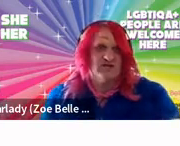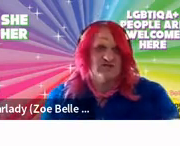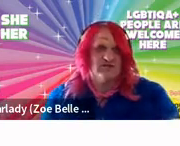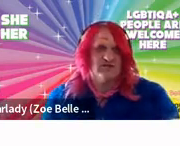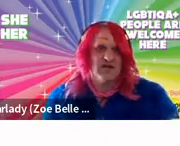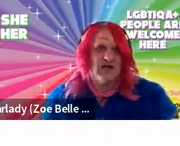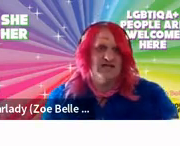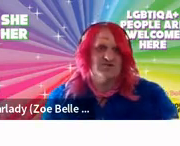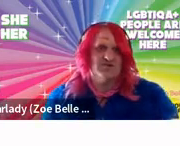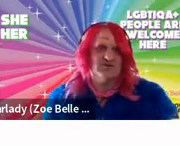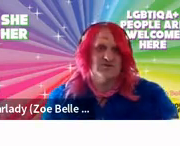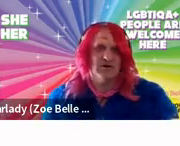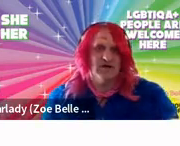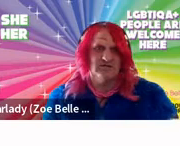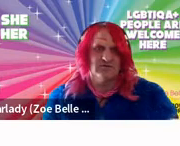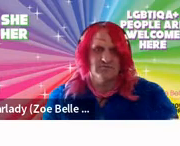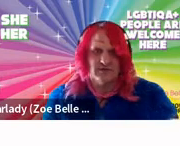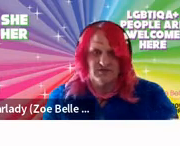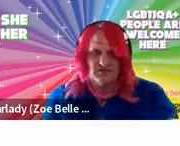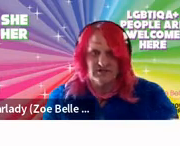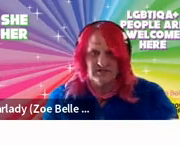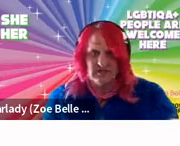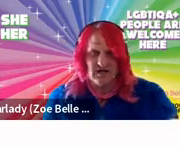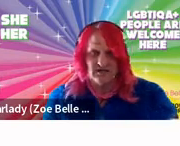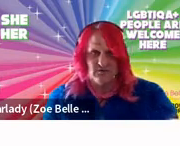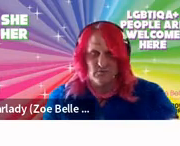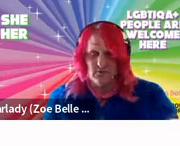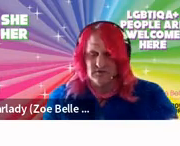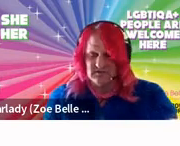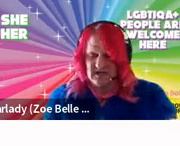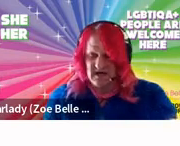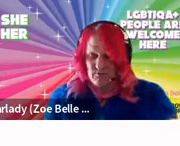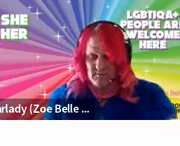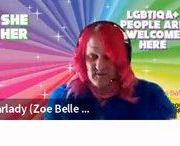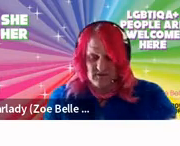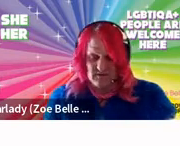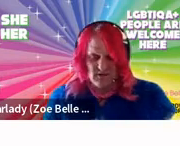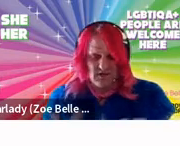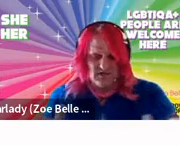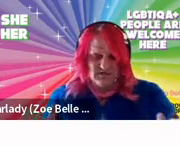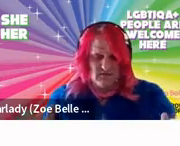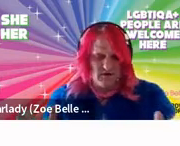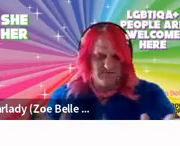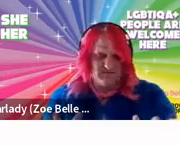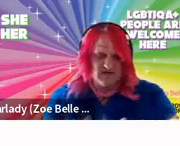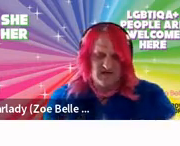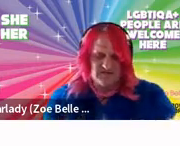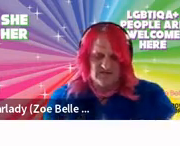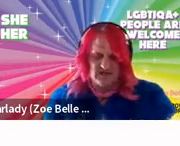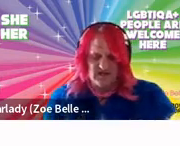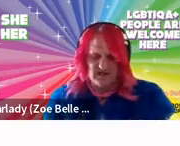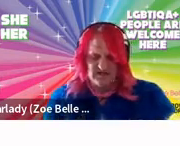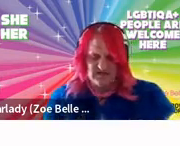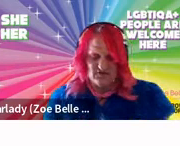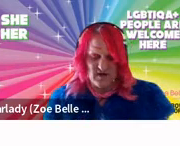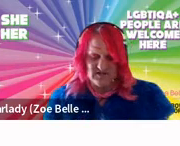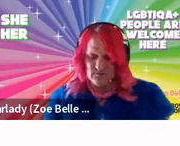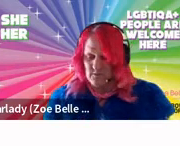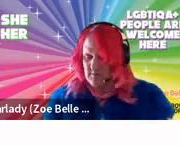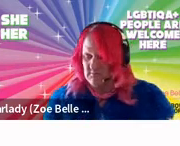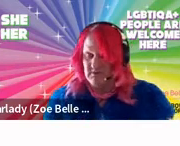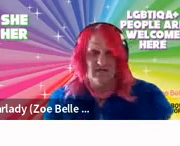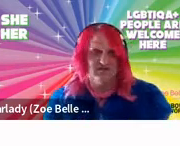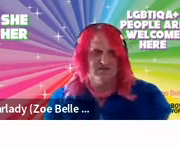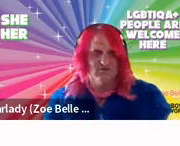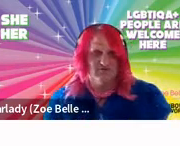misogyny, and so the hatred and or prejudice towards women. And so often as, I guess,